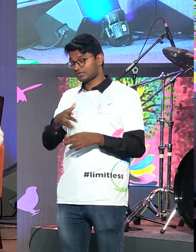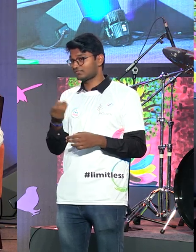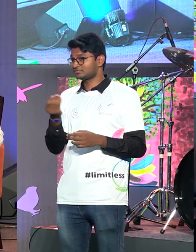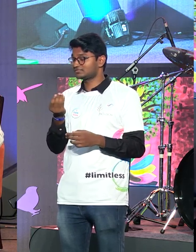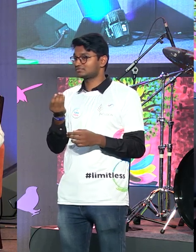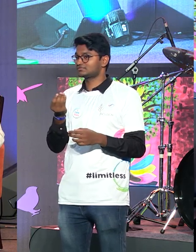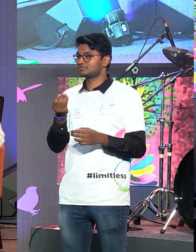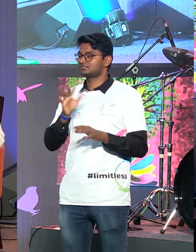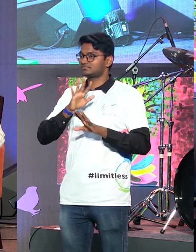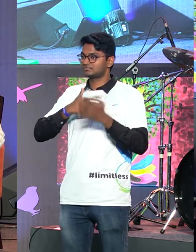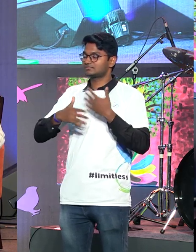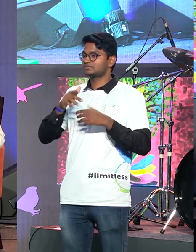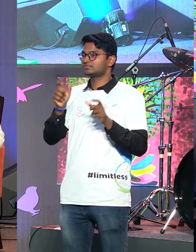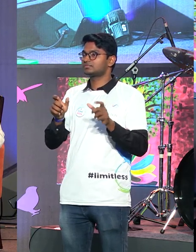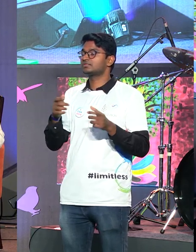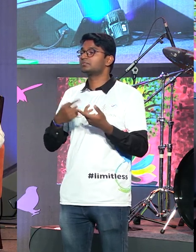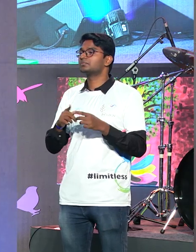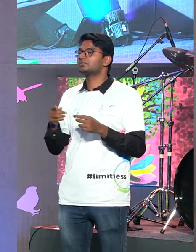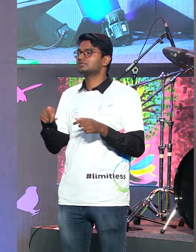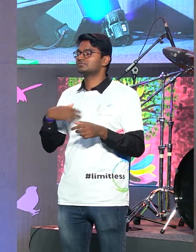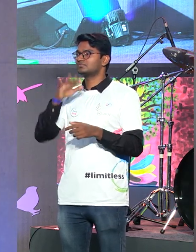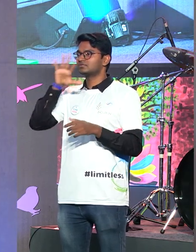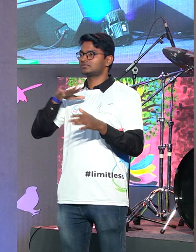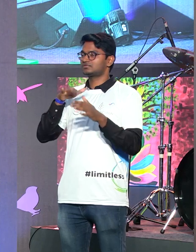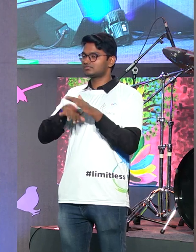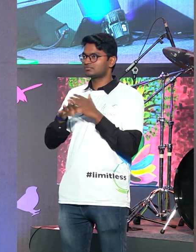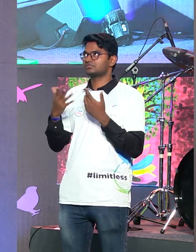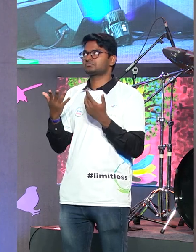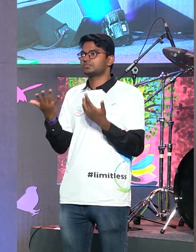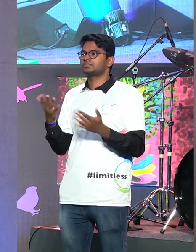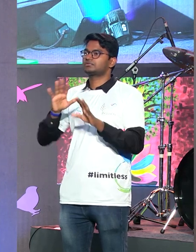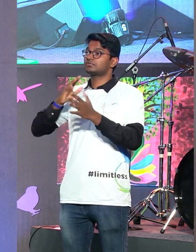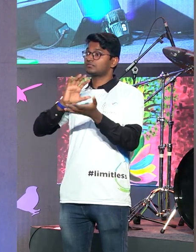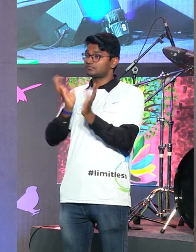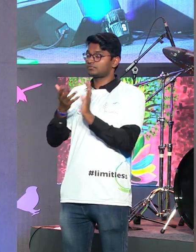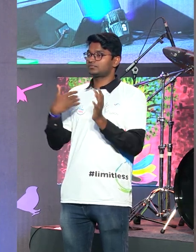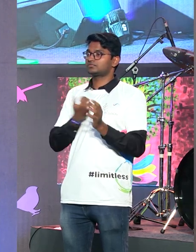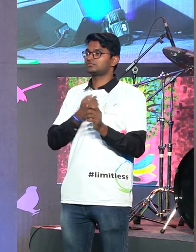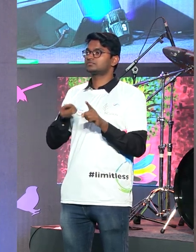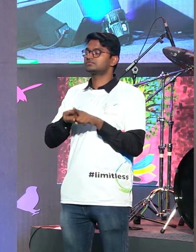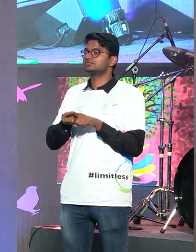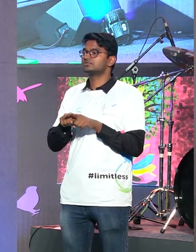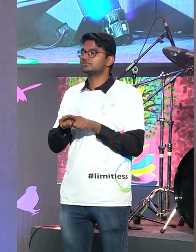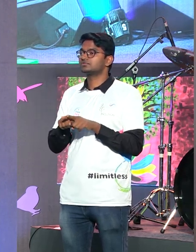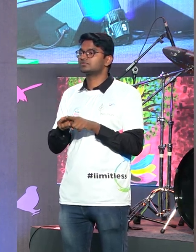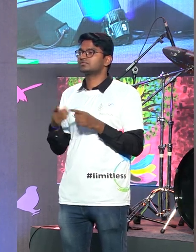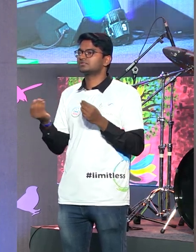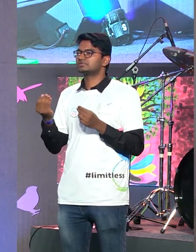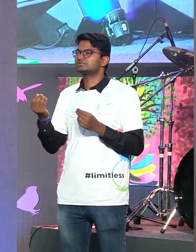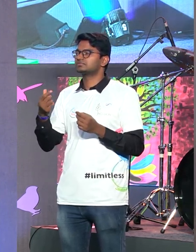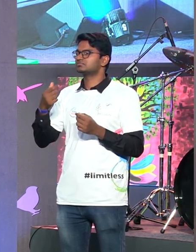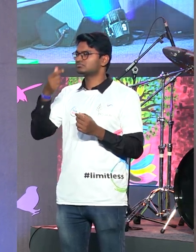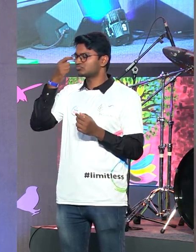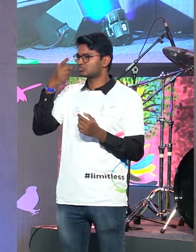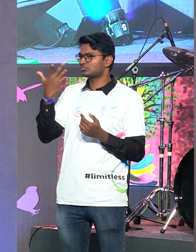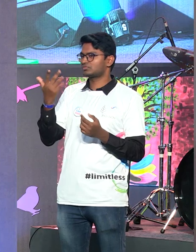are. But in a country like ours, in a world like ours, there is no dearth of, unfortunately, causes and issues and people